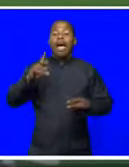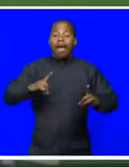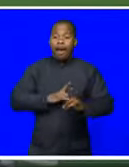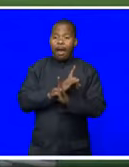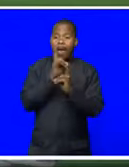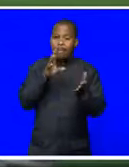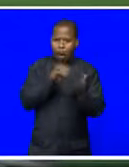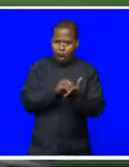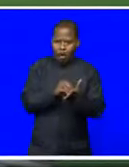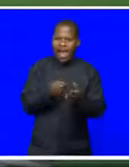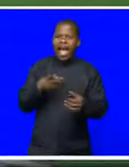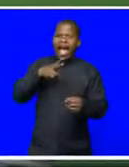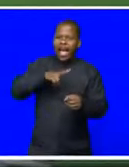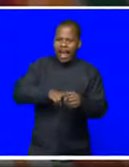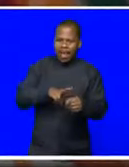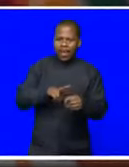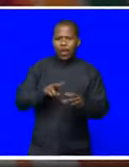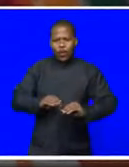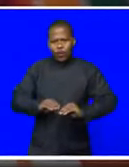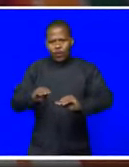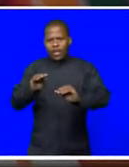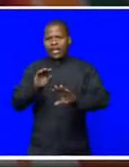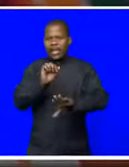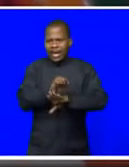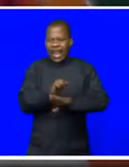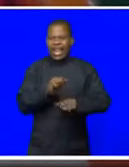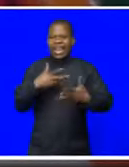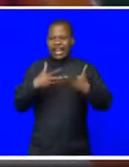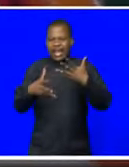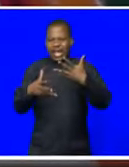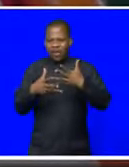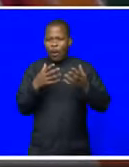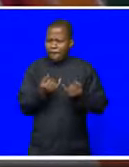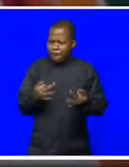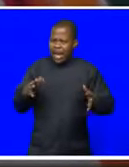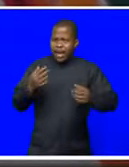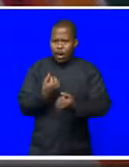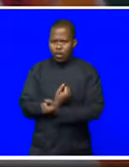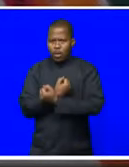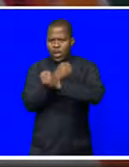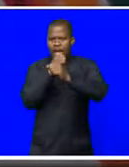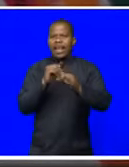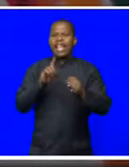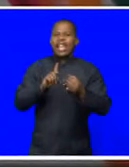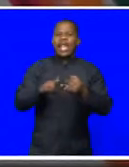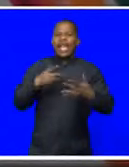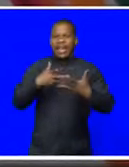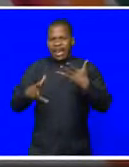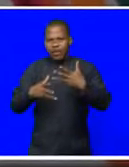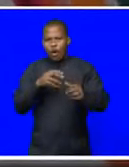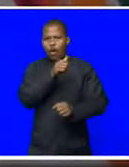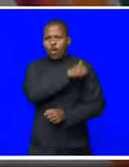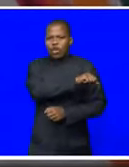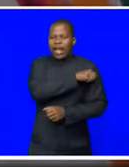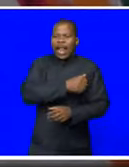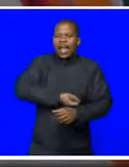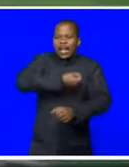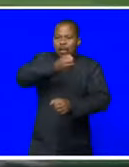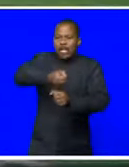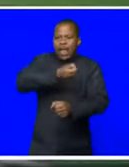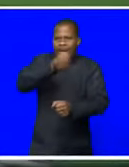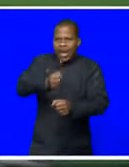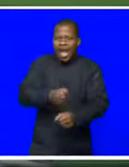la baphindze basilethela tinto letiningi tokutivikela netekusebenta ngekhathi etibhedlela besolo sikhuluma ngako